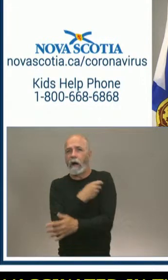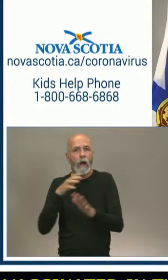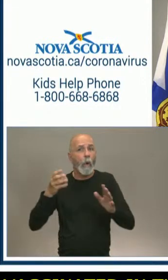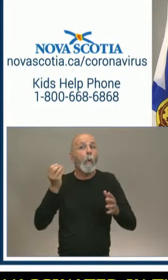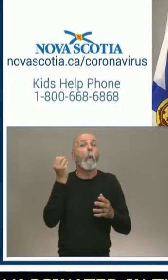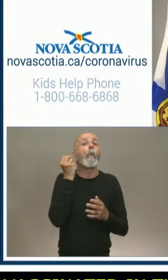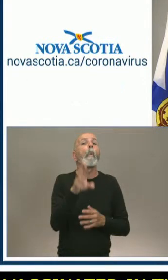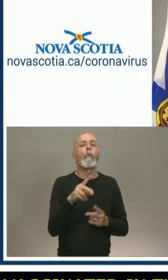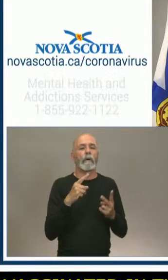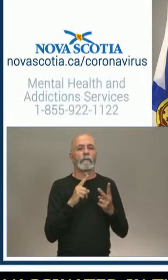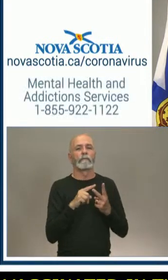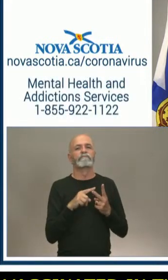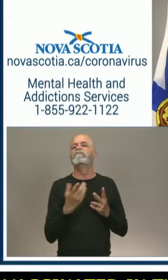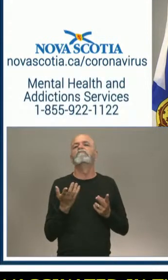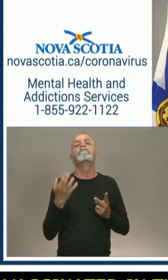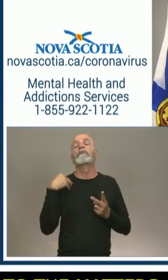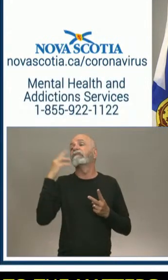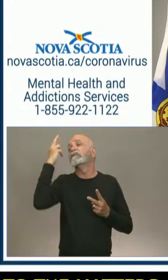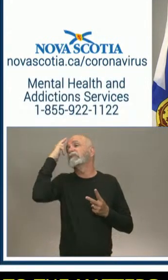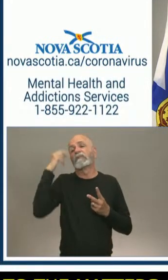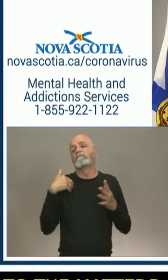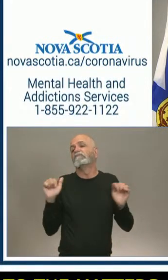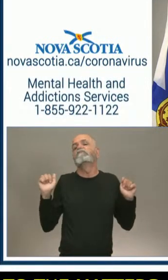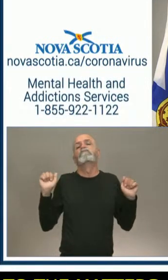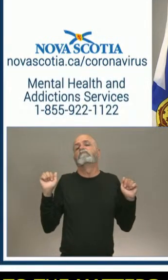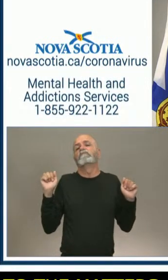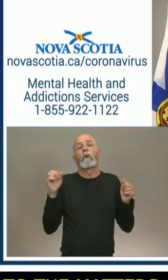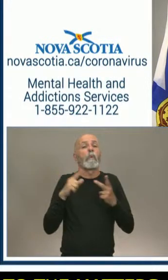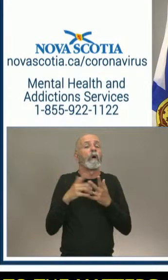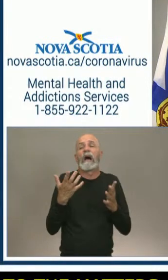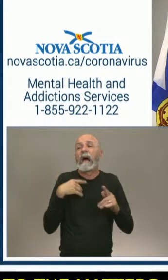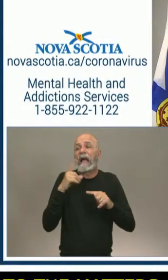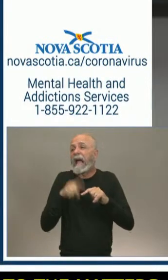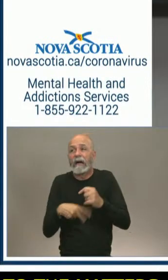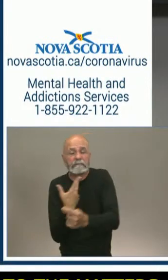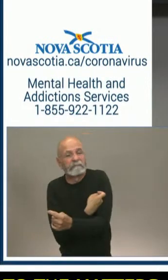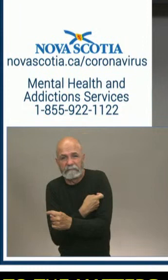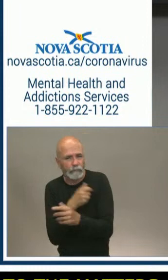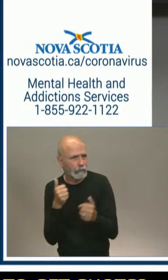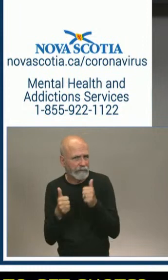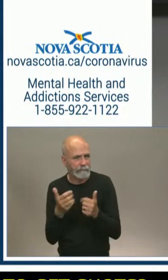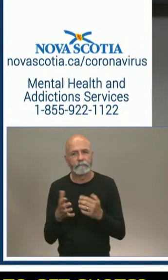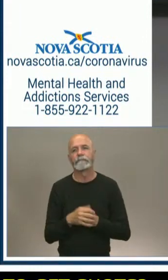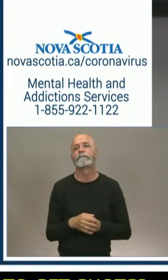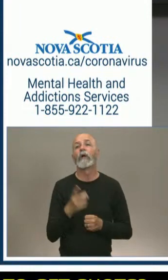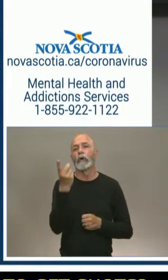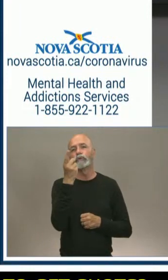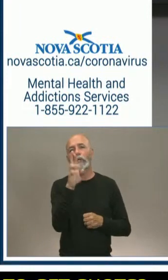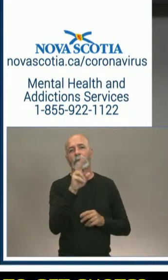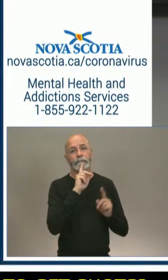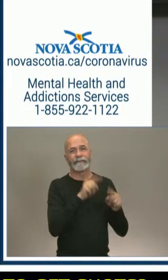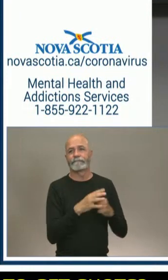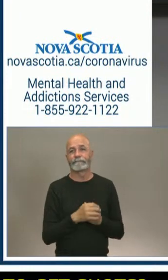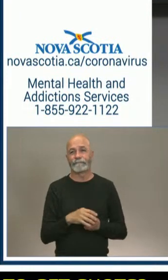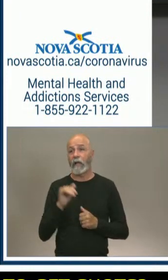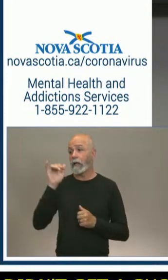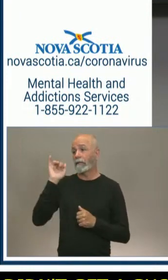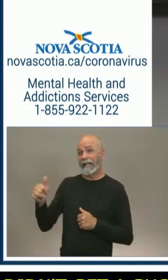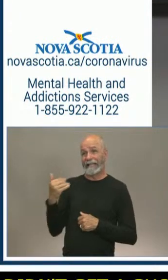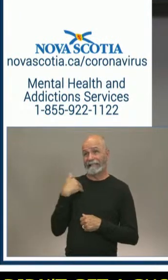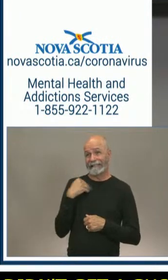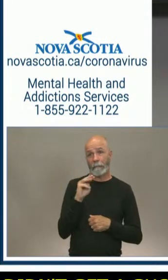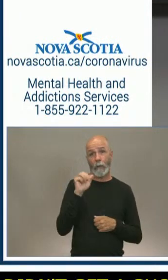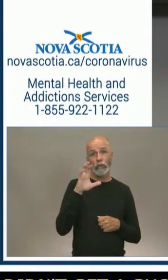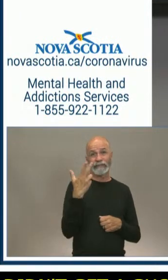get their shot? Do we have any idea there? Well, these are numbers that we presented from March 15th to June the 1st. So there's going to be a lot of people